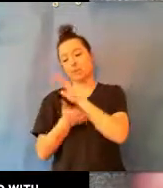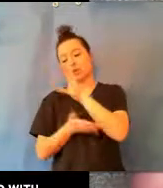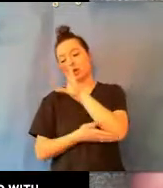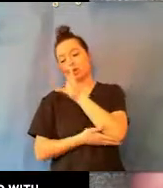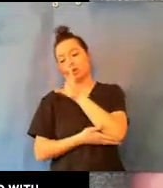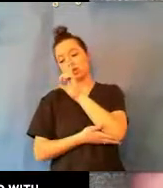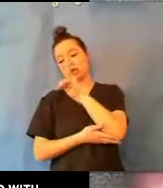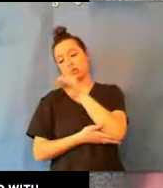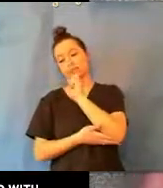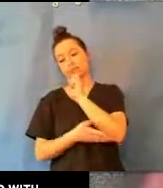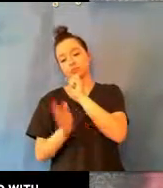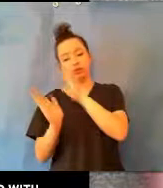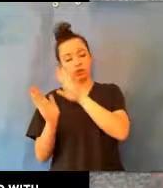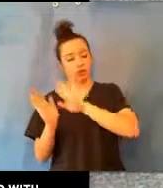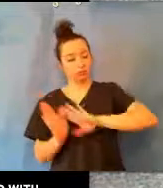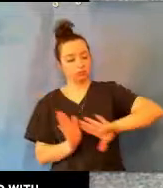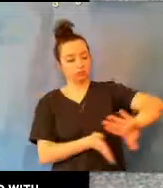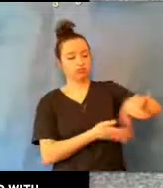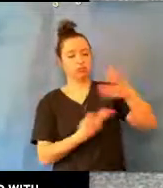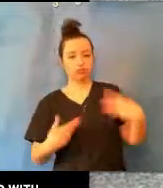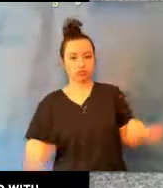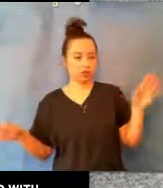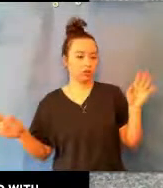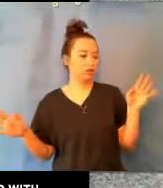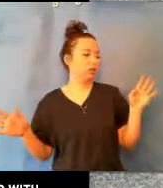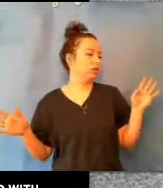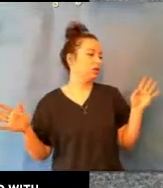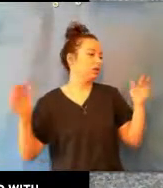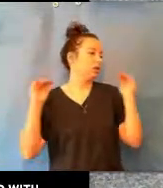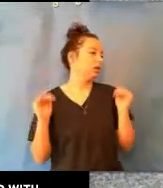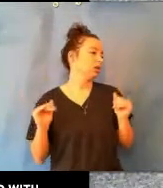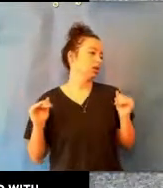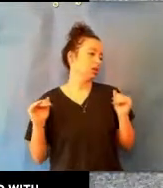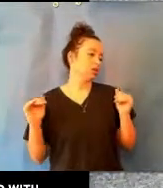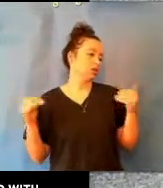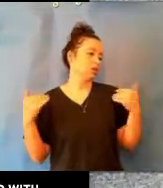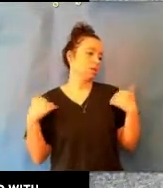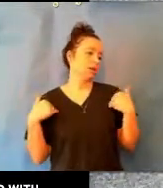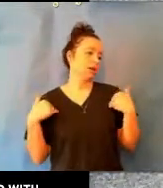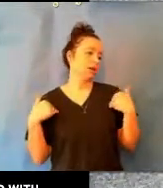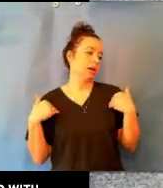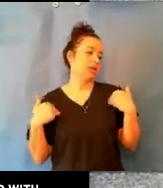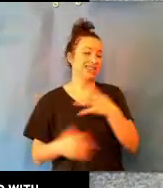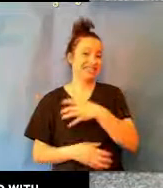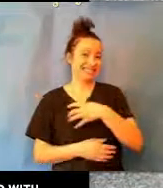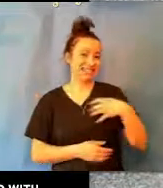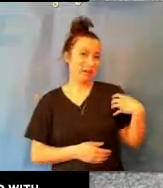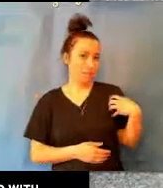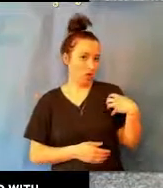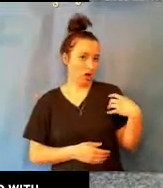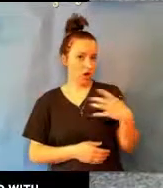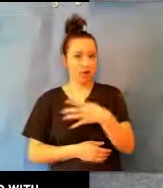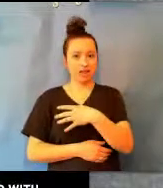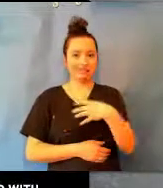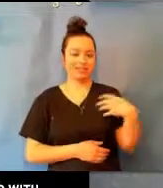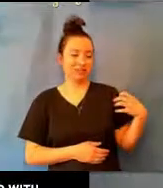All right. We'll slide him over with our other animals. We've got lots of animals. This next one is a zebra. He's